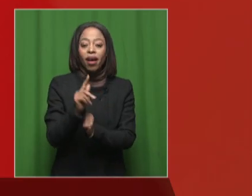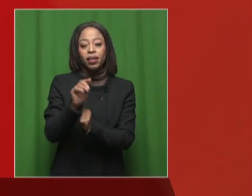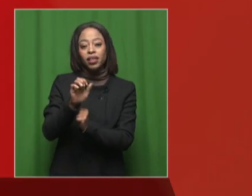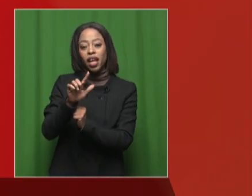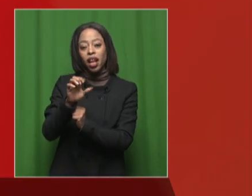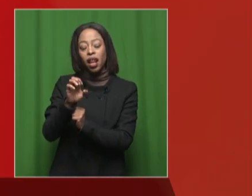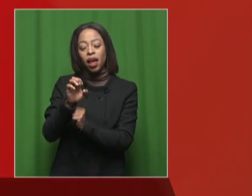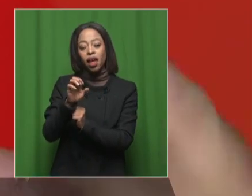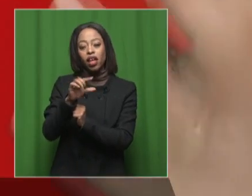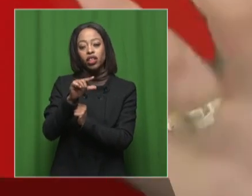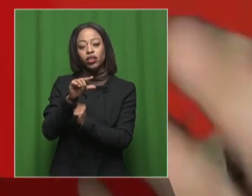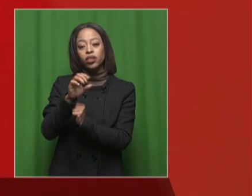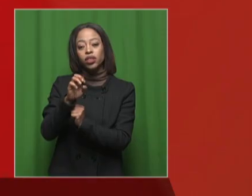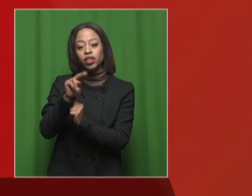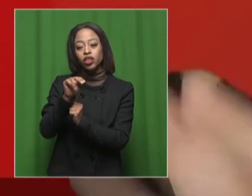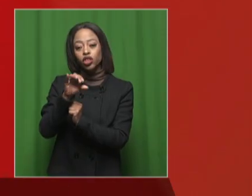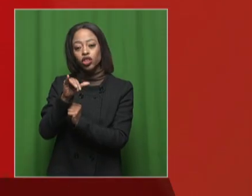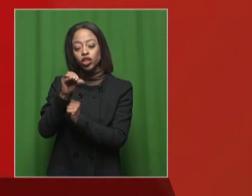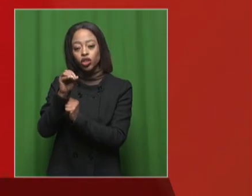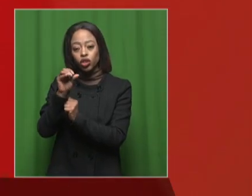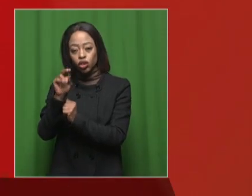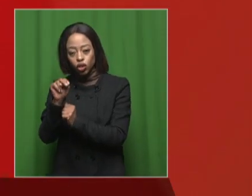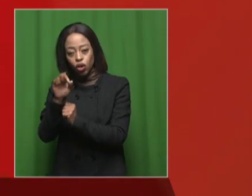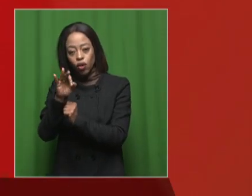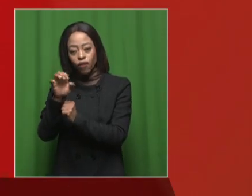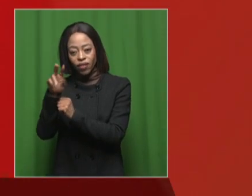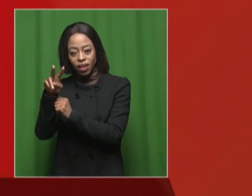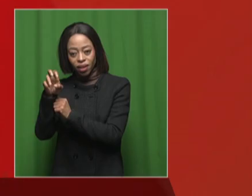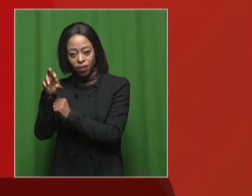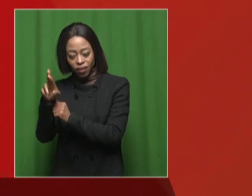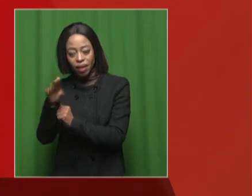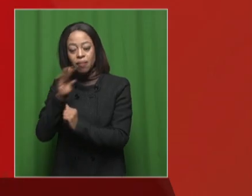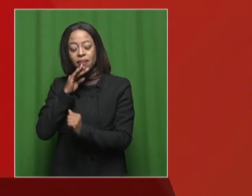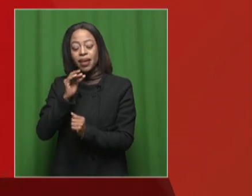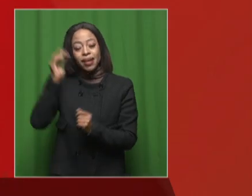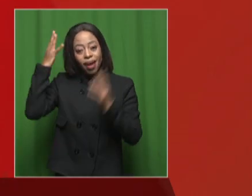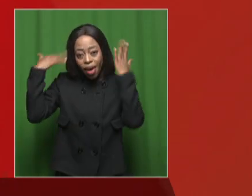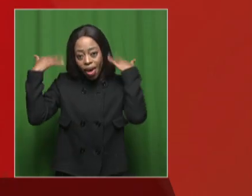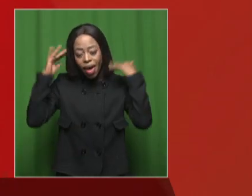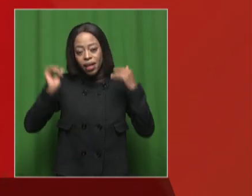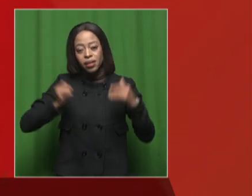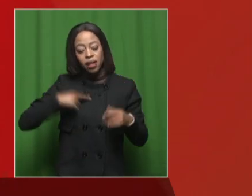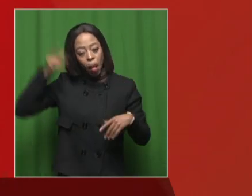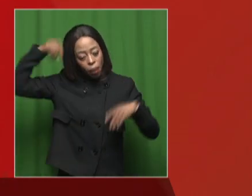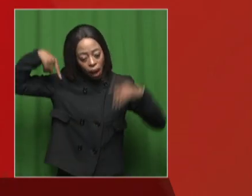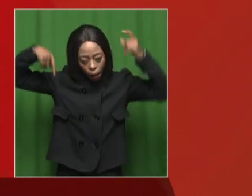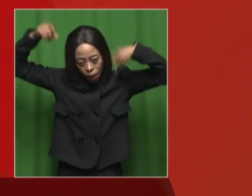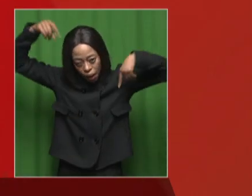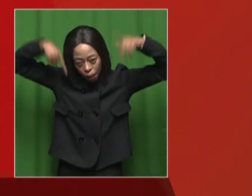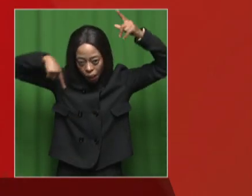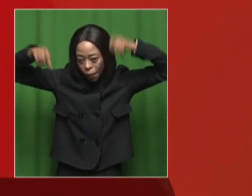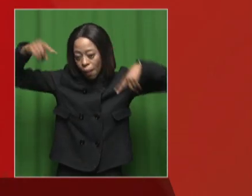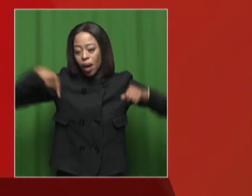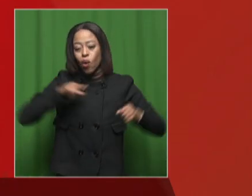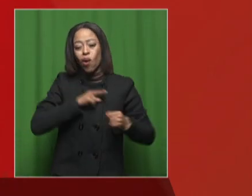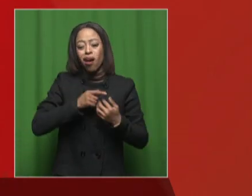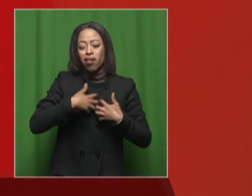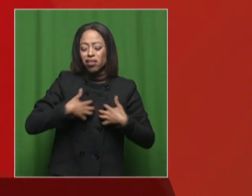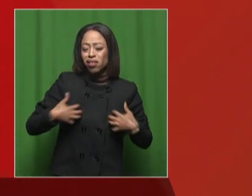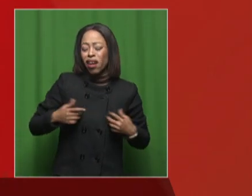effluvium, where you just get thinning and falling of the hair. And this is usually aggravated by stress, pregnancy, sometimes